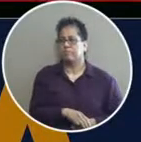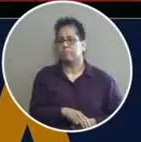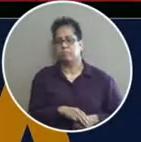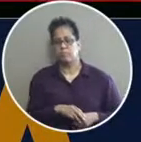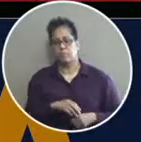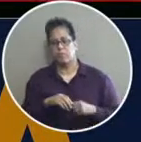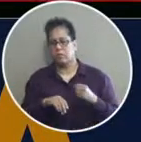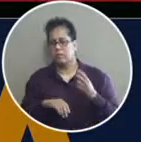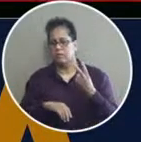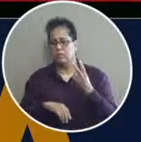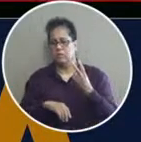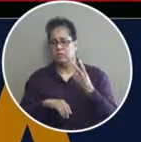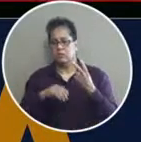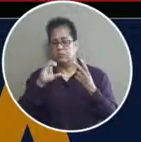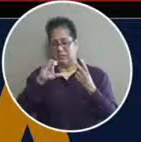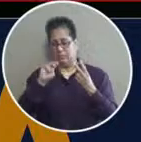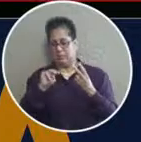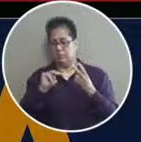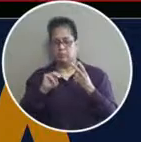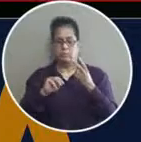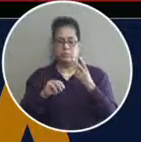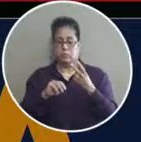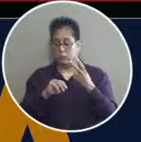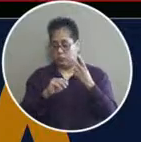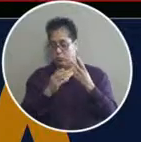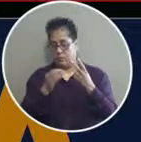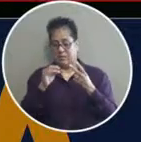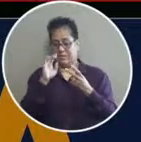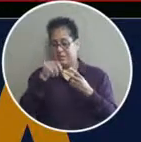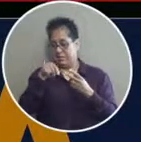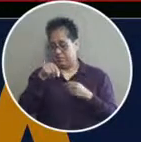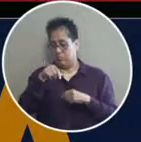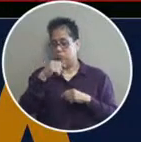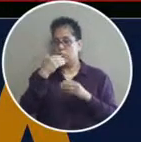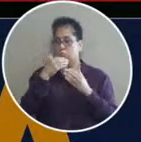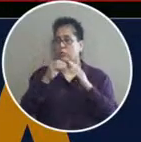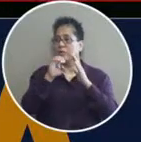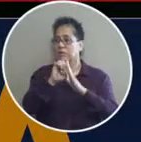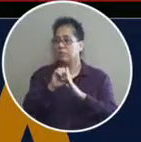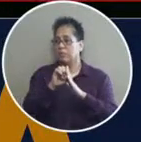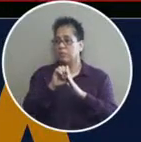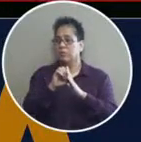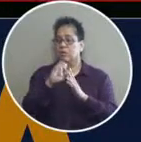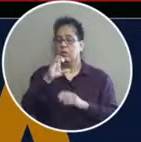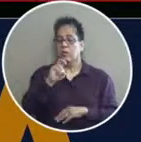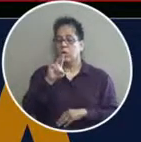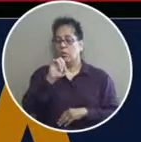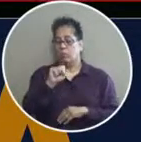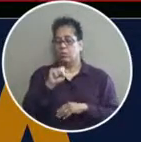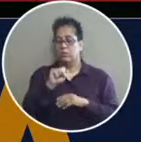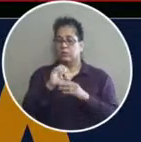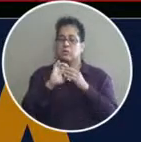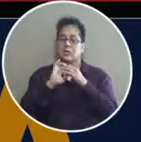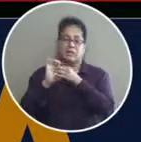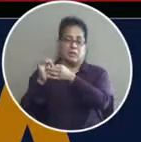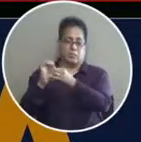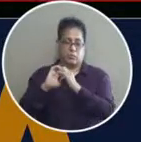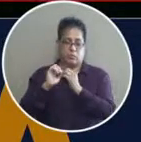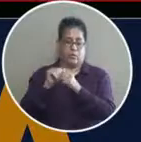things. What I wanted to mention is, number one, this is a good example of the cross-pollination and collaboration with the